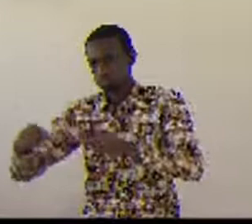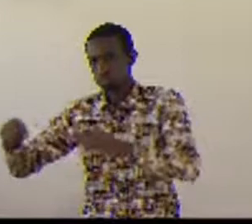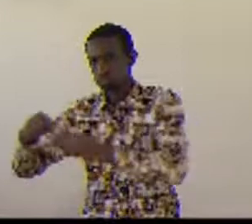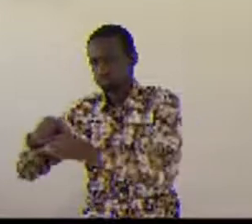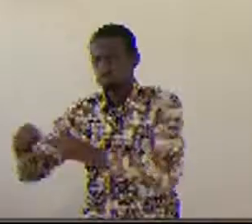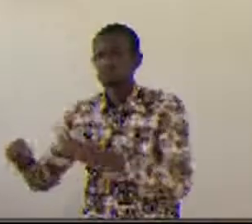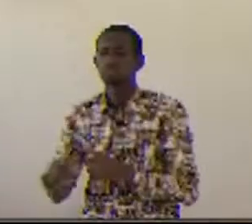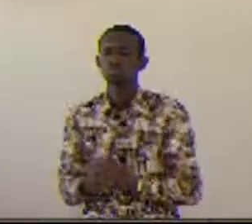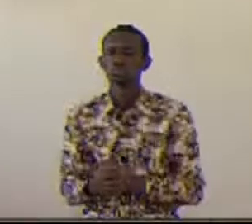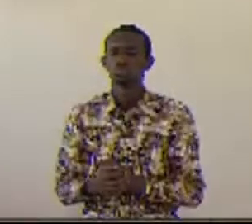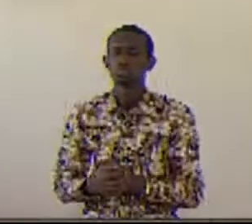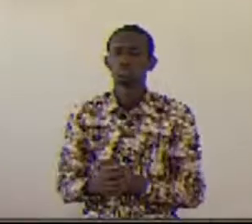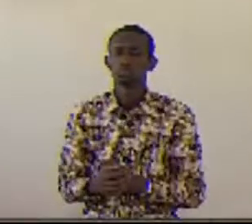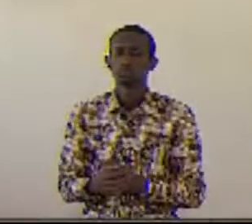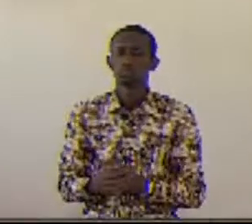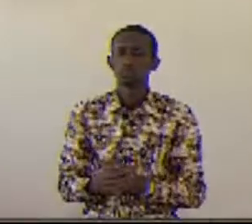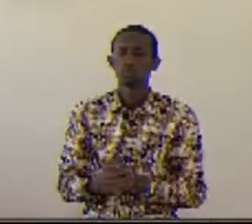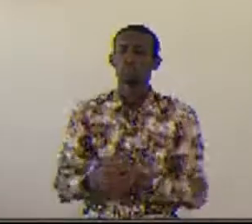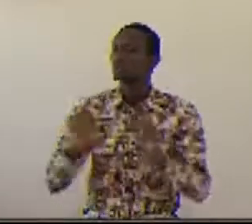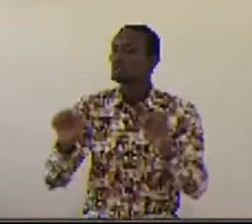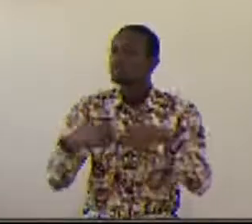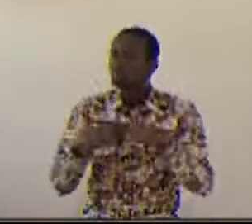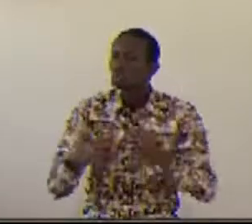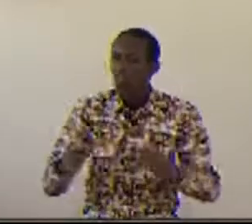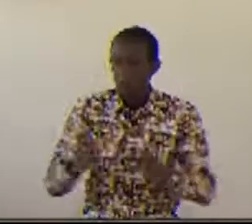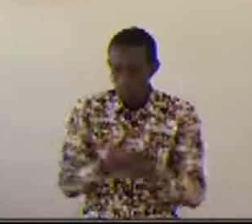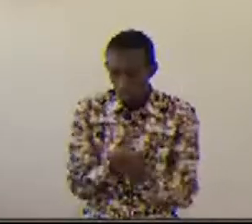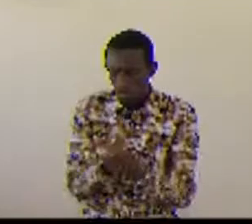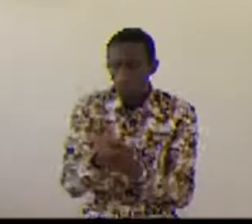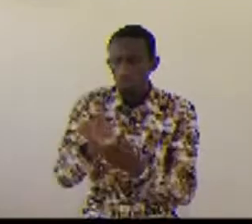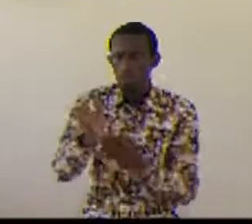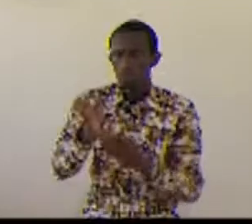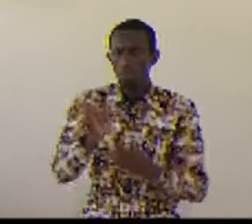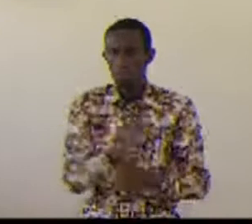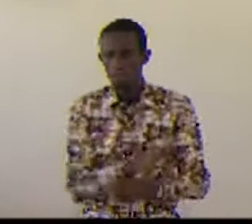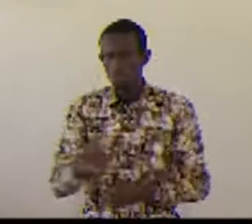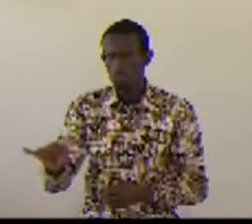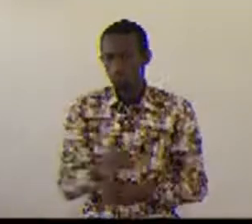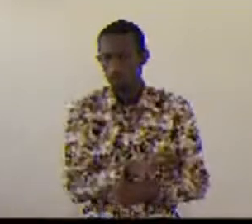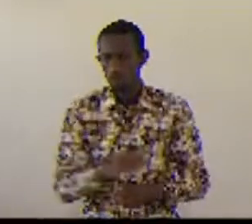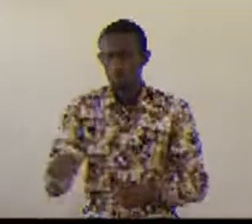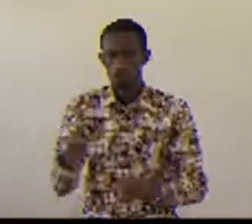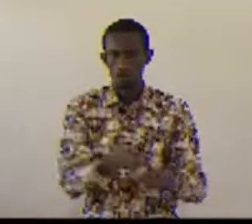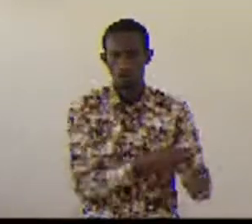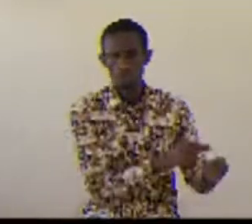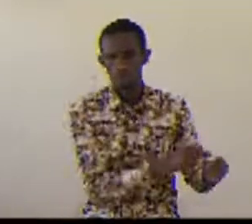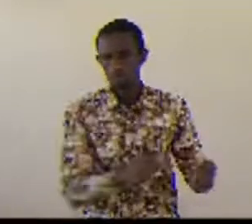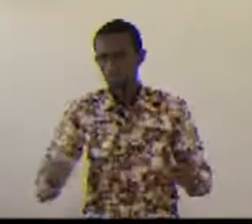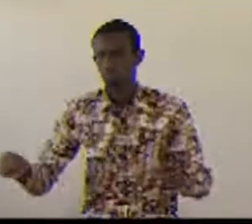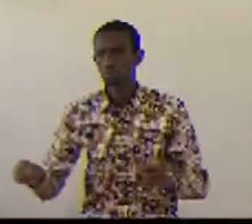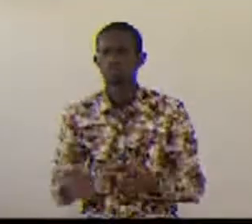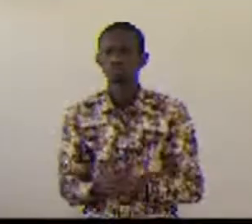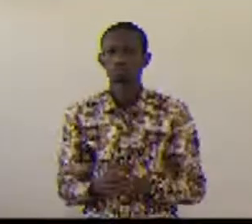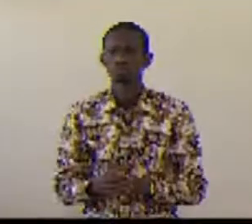the exception of graphite, of course. Why? Because to conduct electricity, particles or